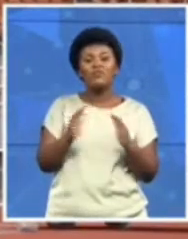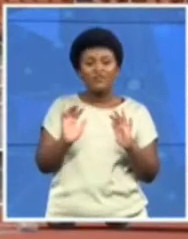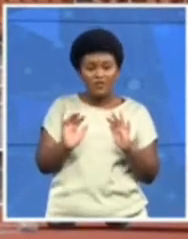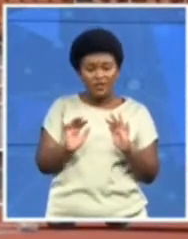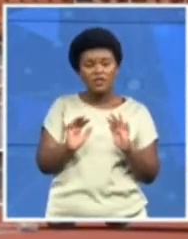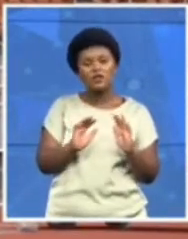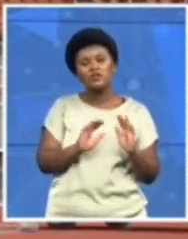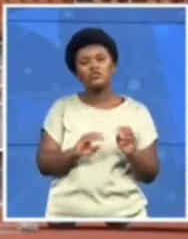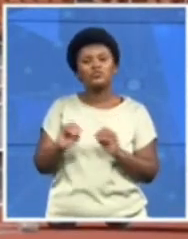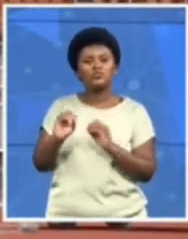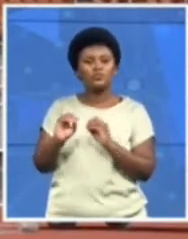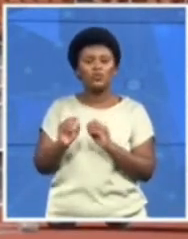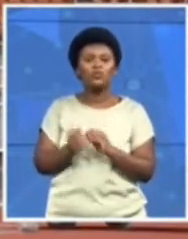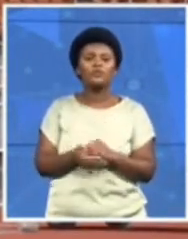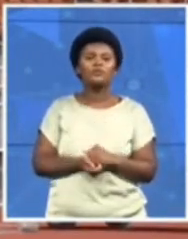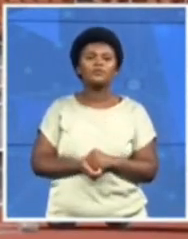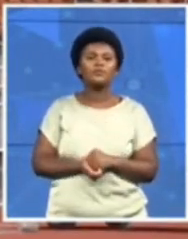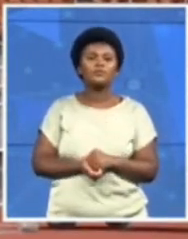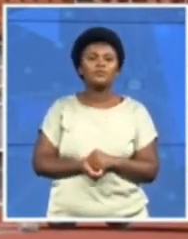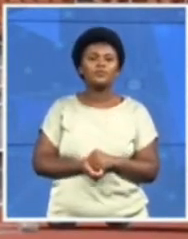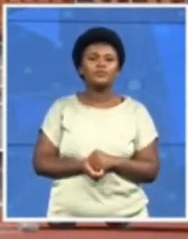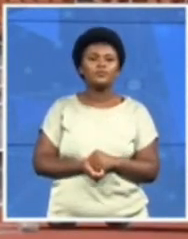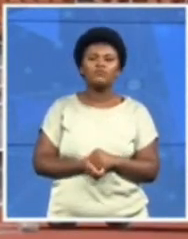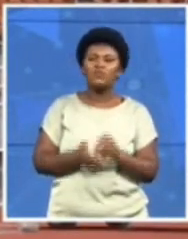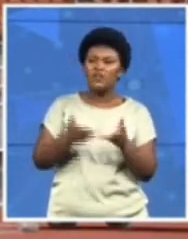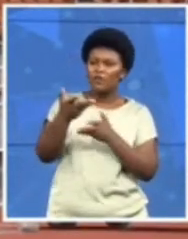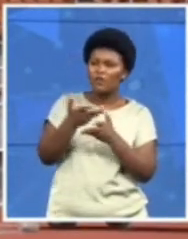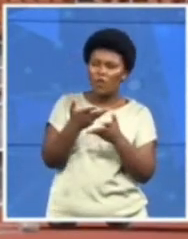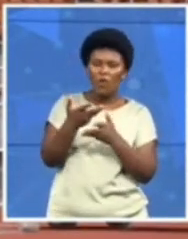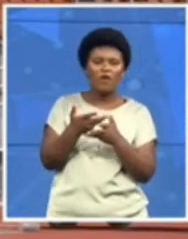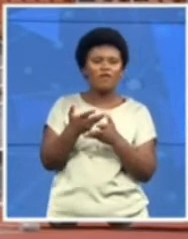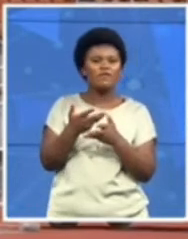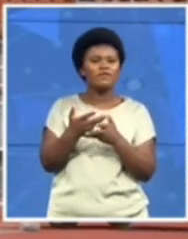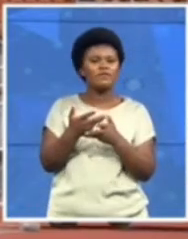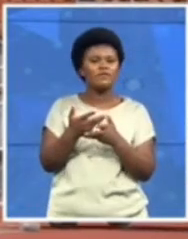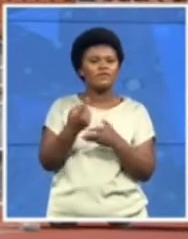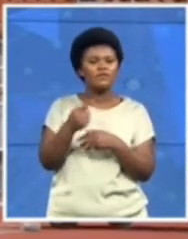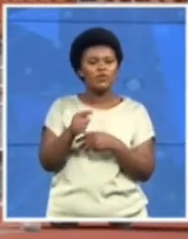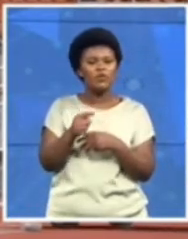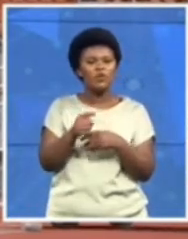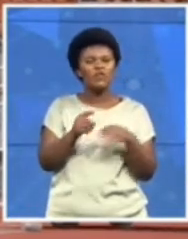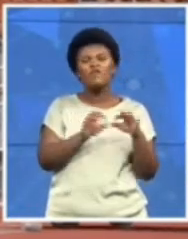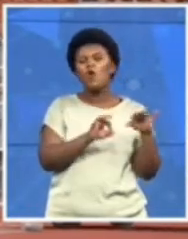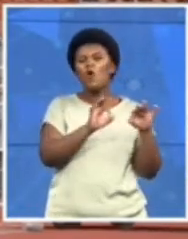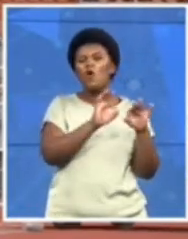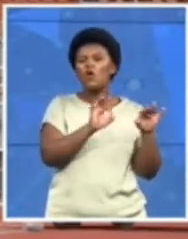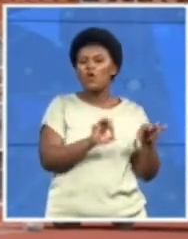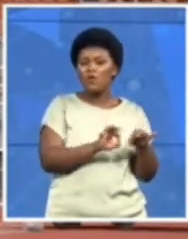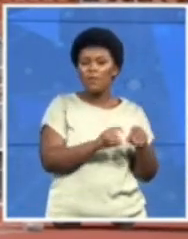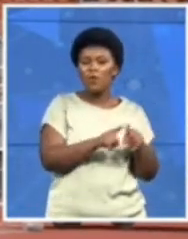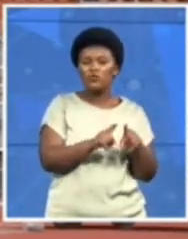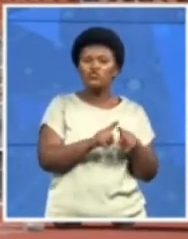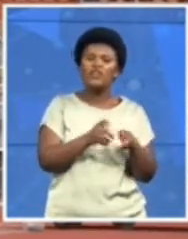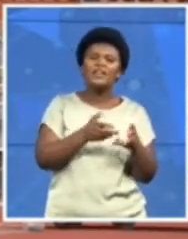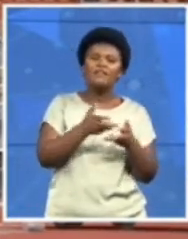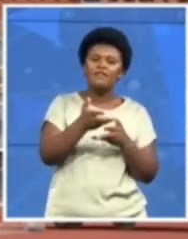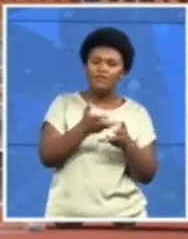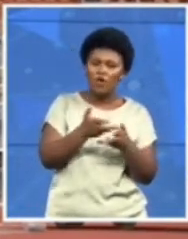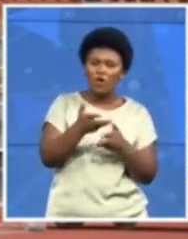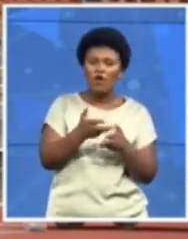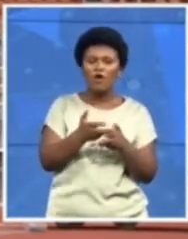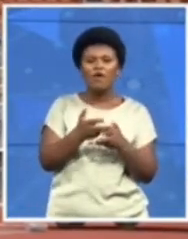he'll get into a CADAS forum. From the CADAS forum, he'll also engage with faith-based leaders. The same